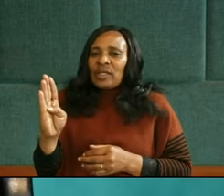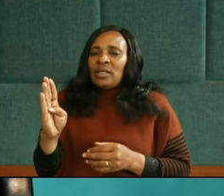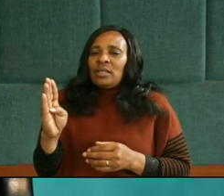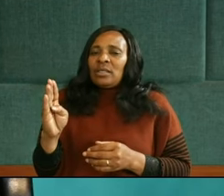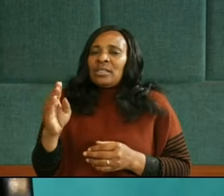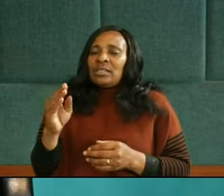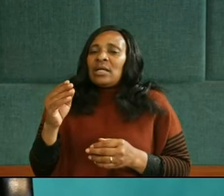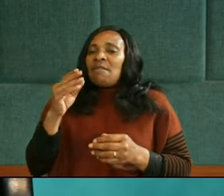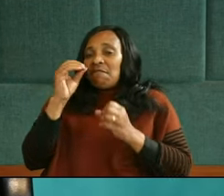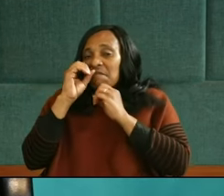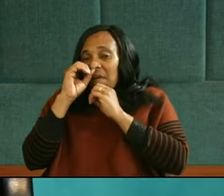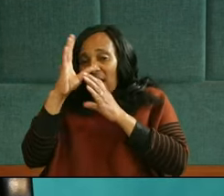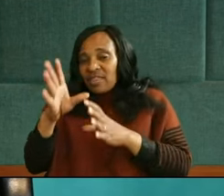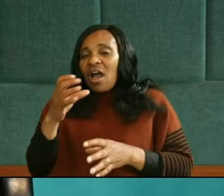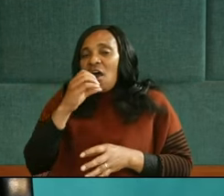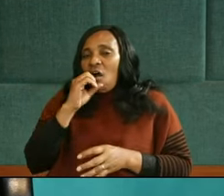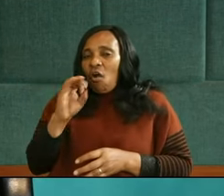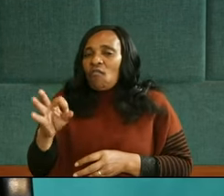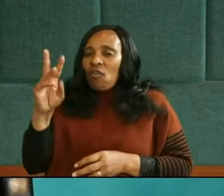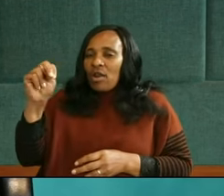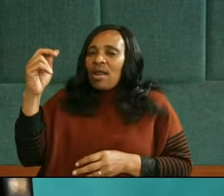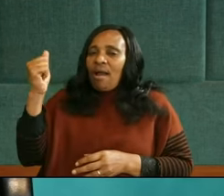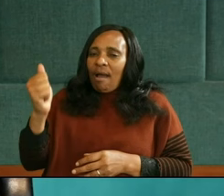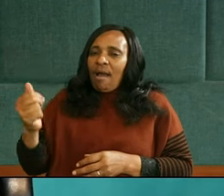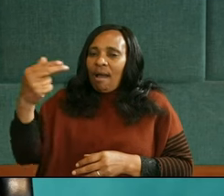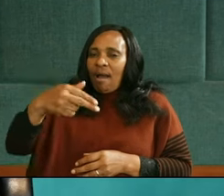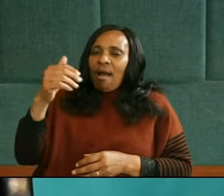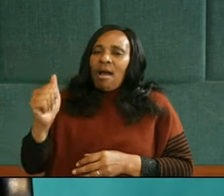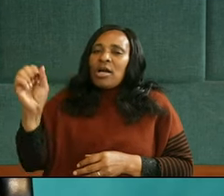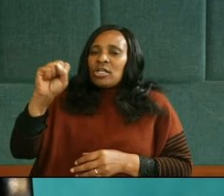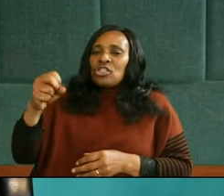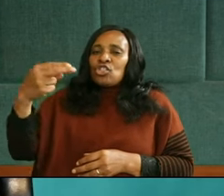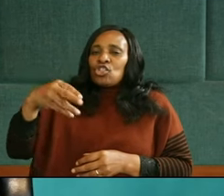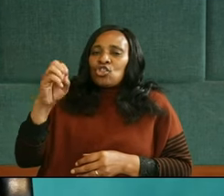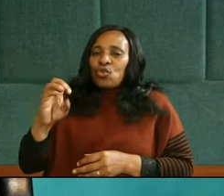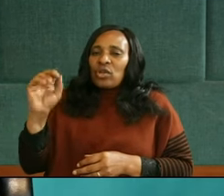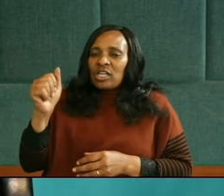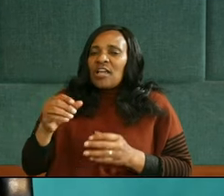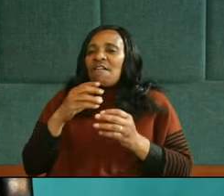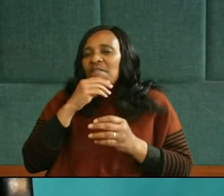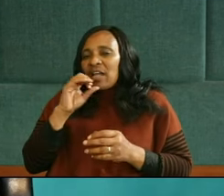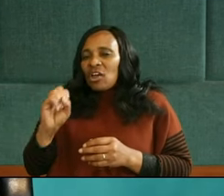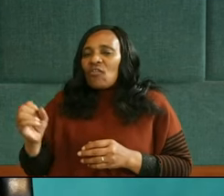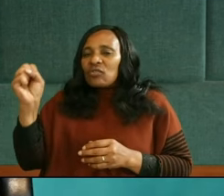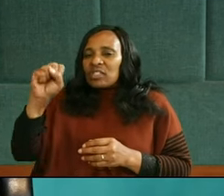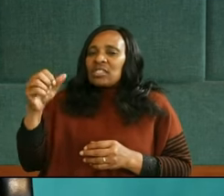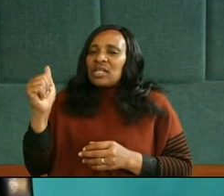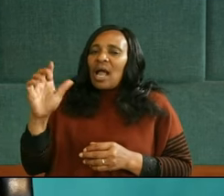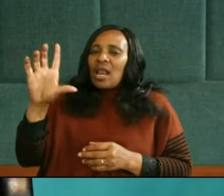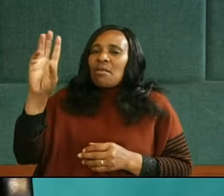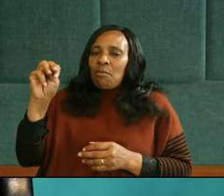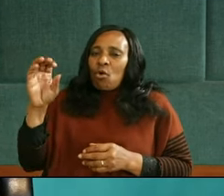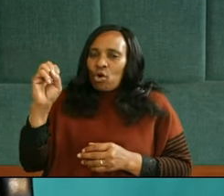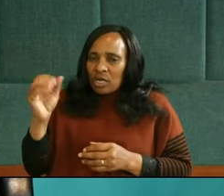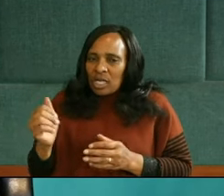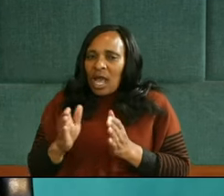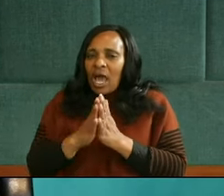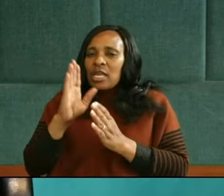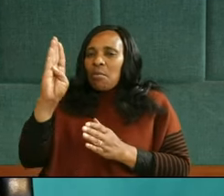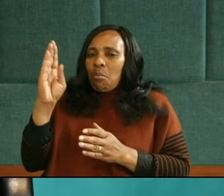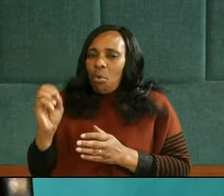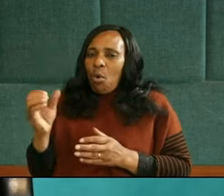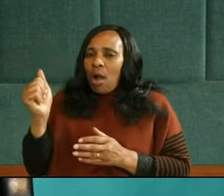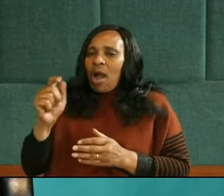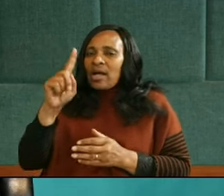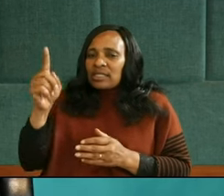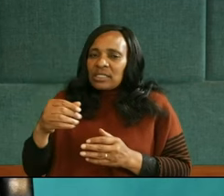Aminadab, the father of Nashon, Nashon, the father of Salmon, Salmon, the father of Boaz, whose mother